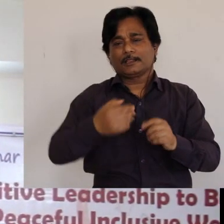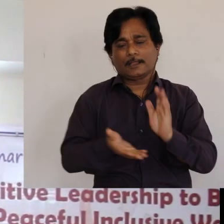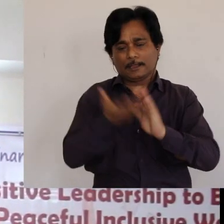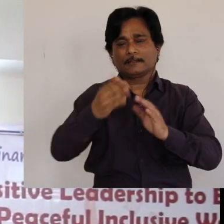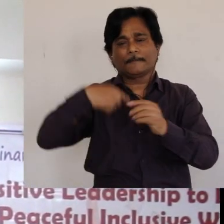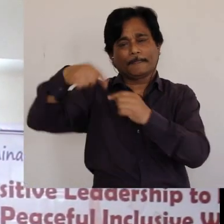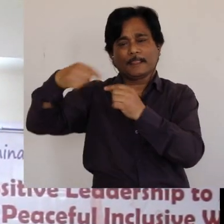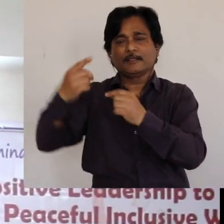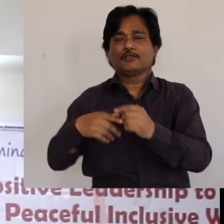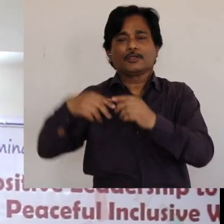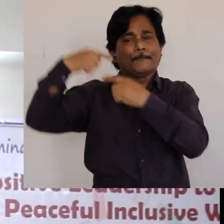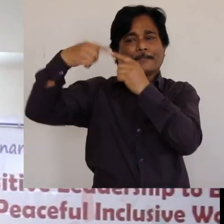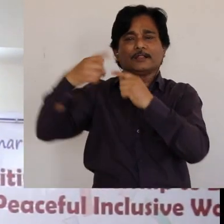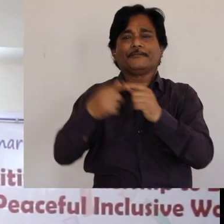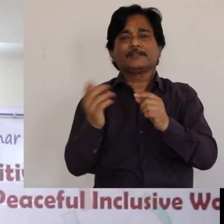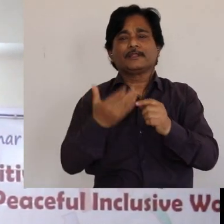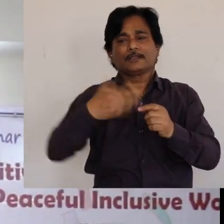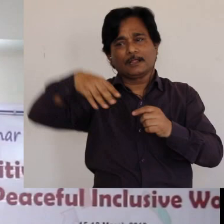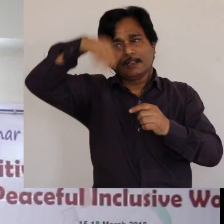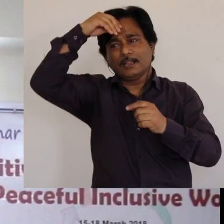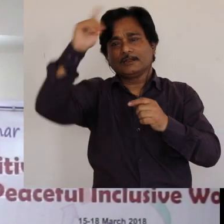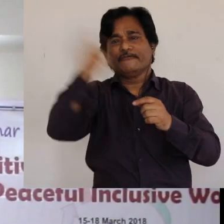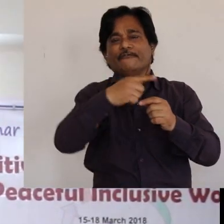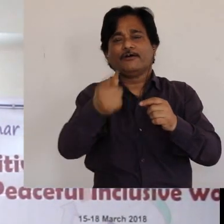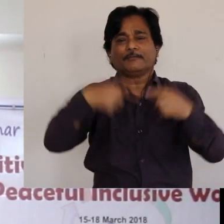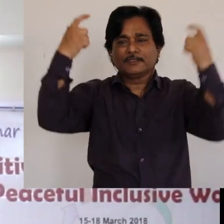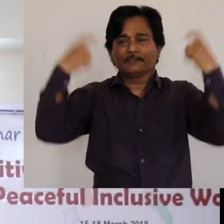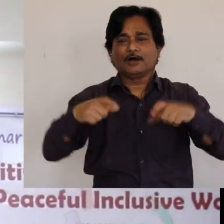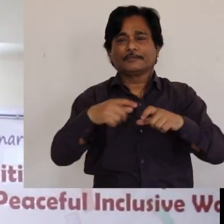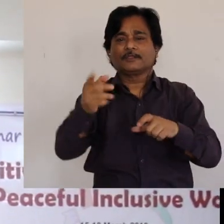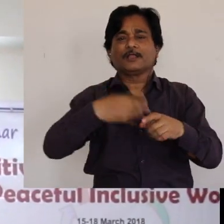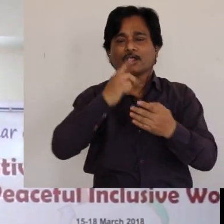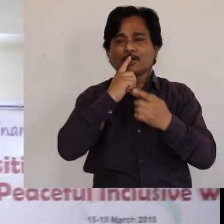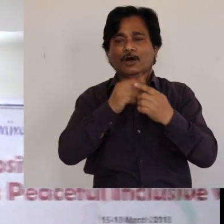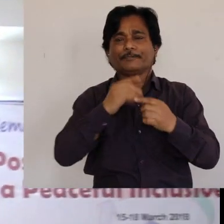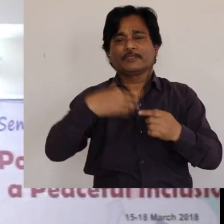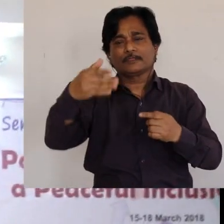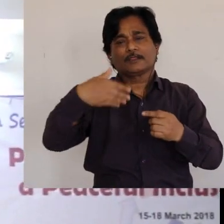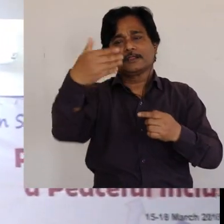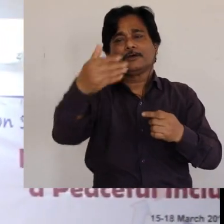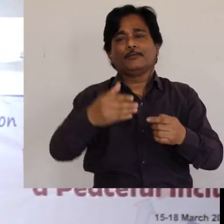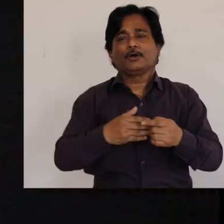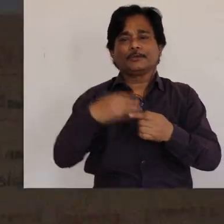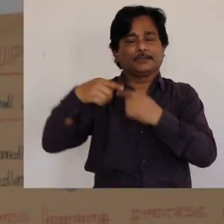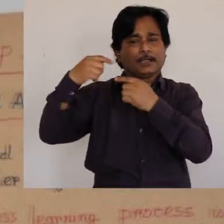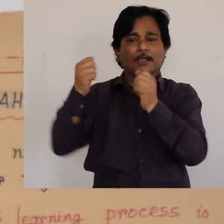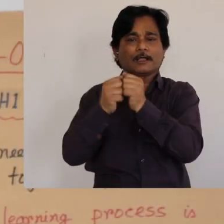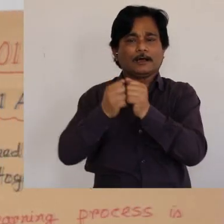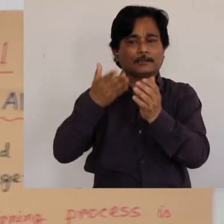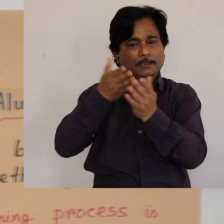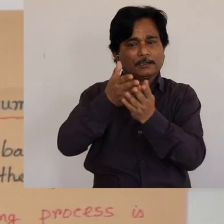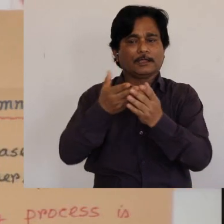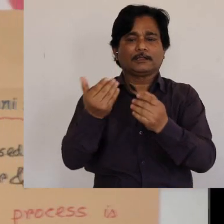Finally, participants developed their individual plan of action based on their learning from the seminar. They pledged their commitment that they will